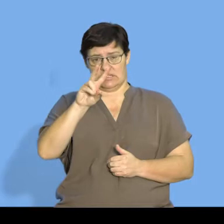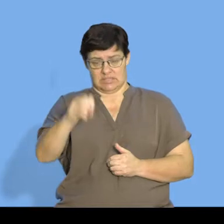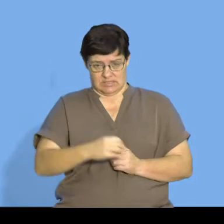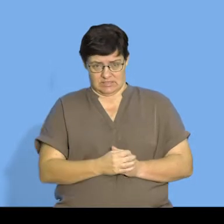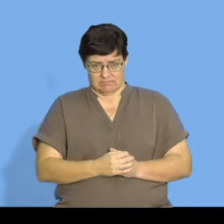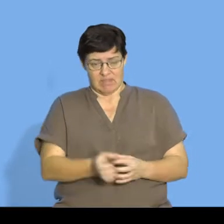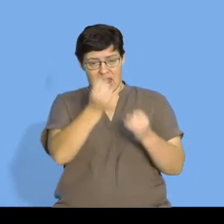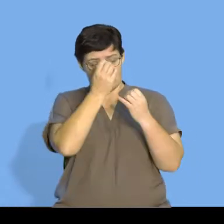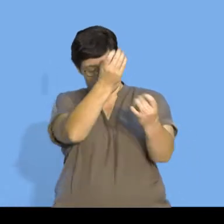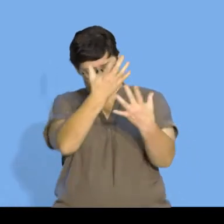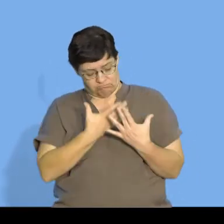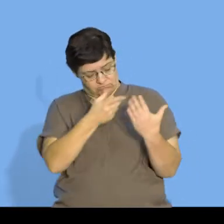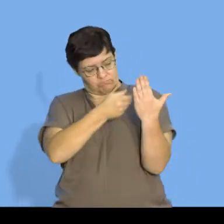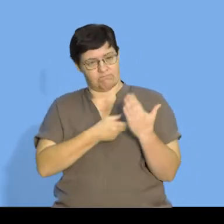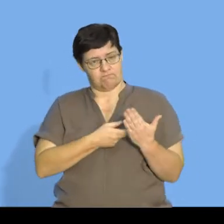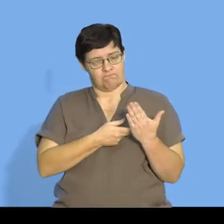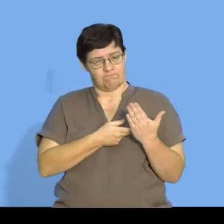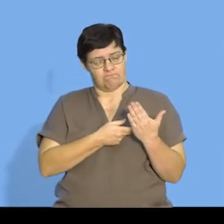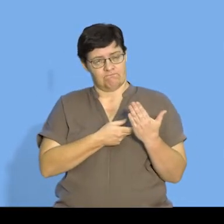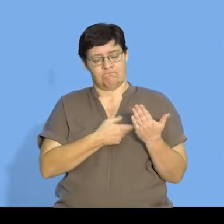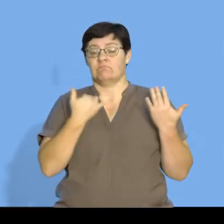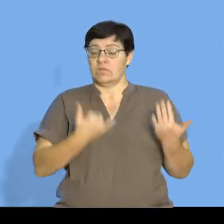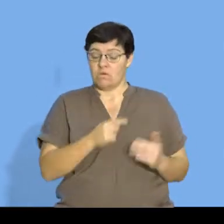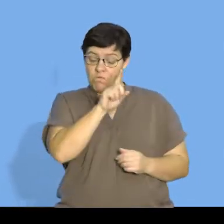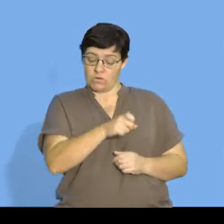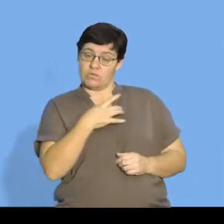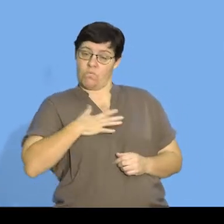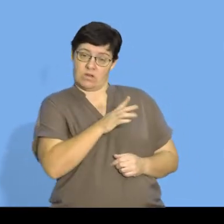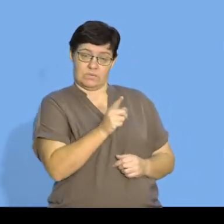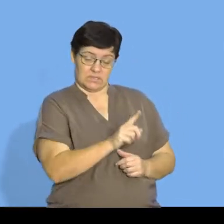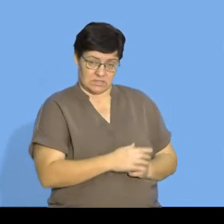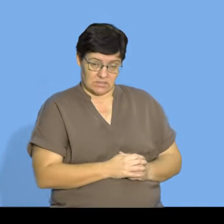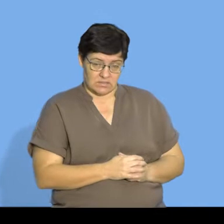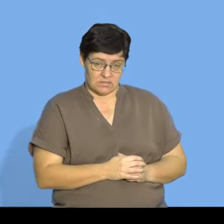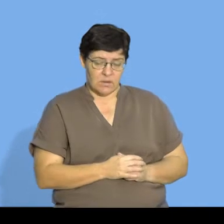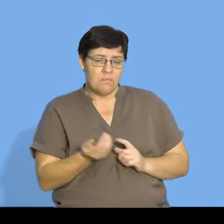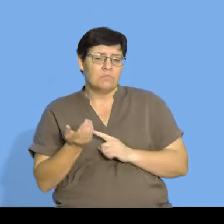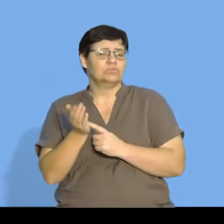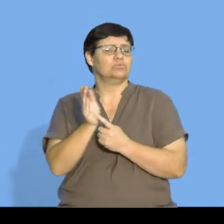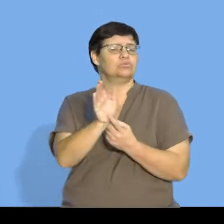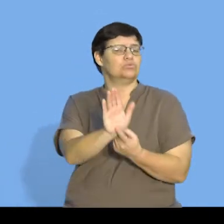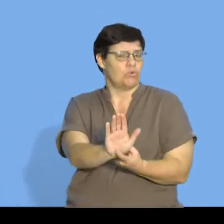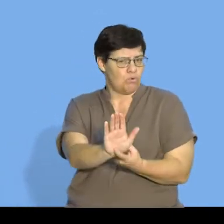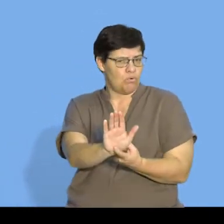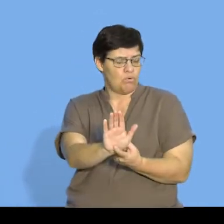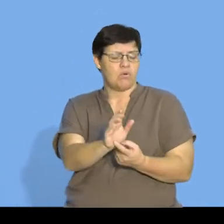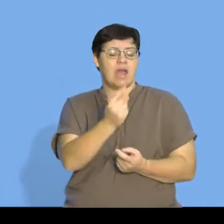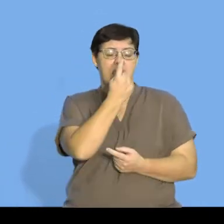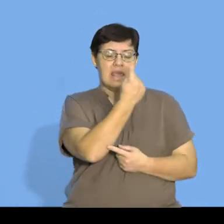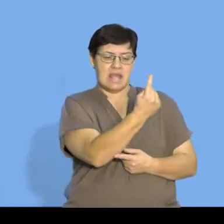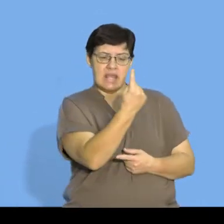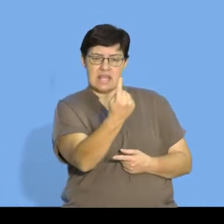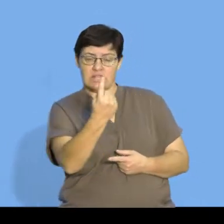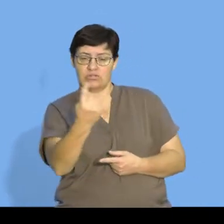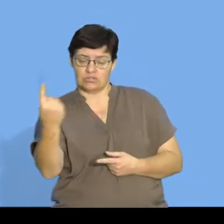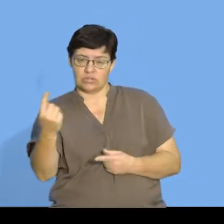the information that you have. Okay, now the question says, indicate whether each of the